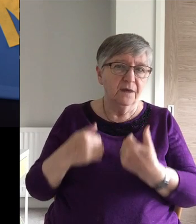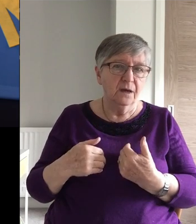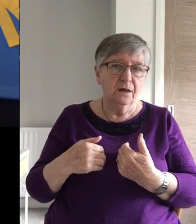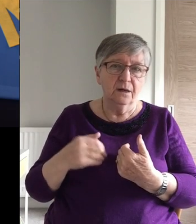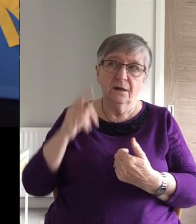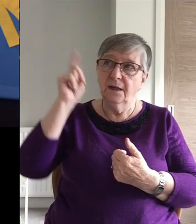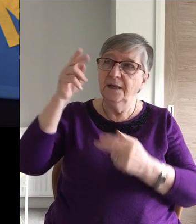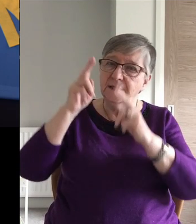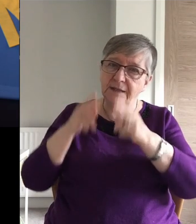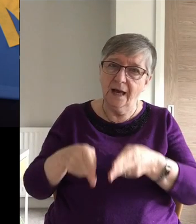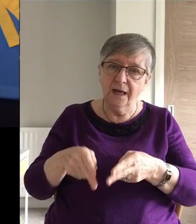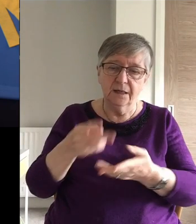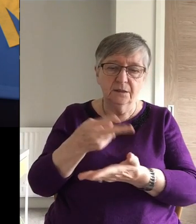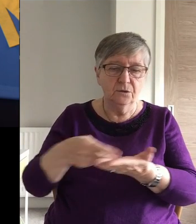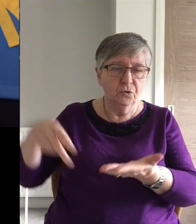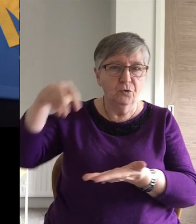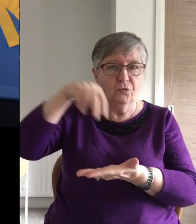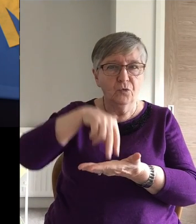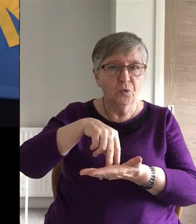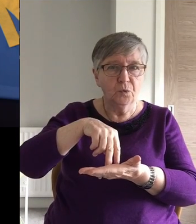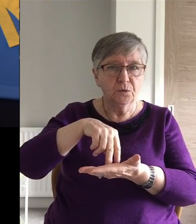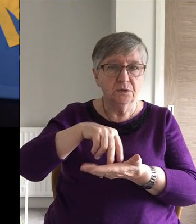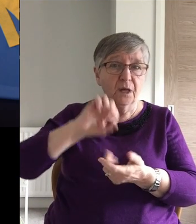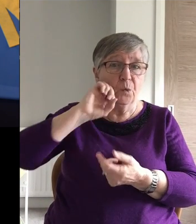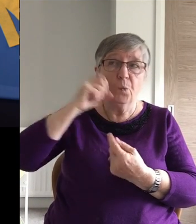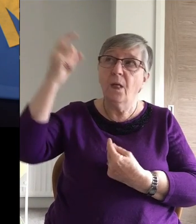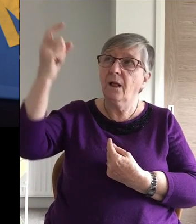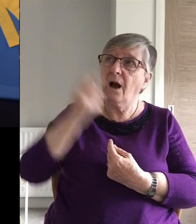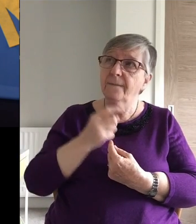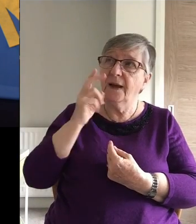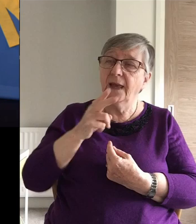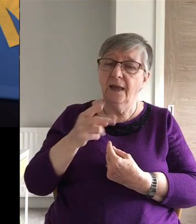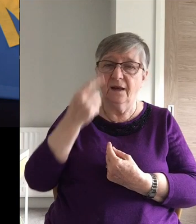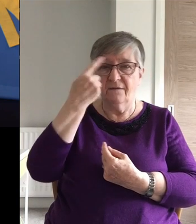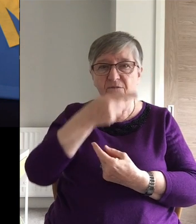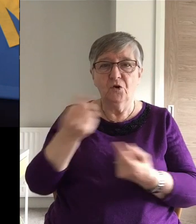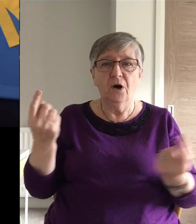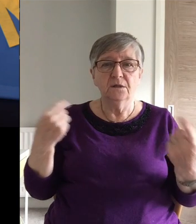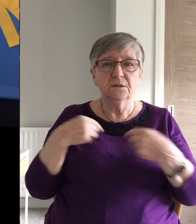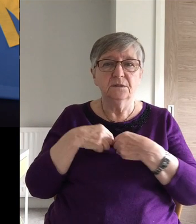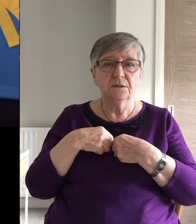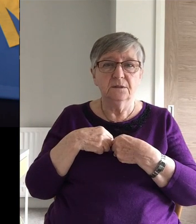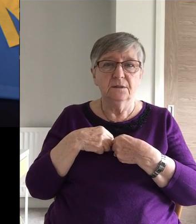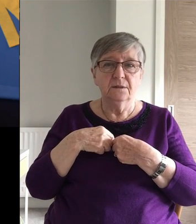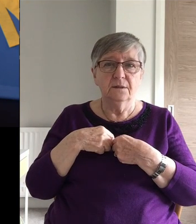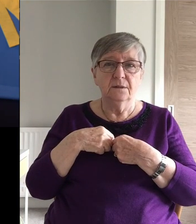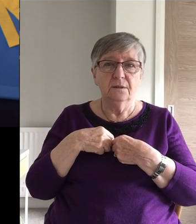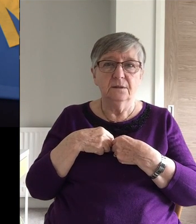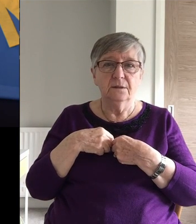who died, who rose, and who is coming again for us.